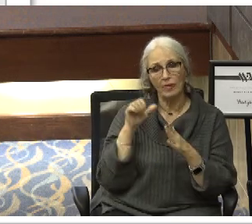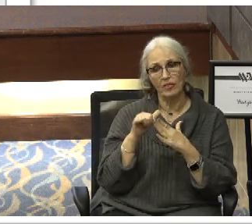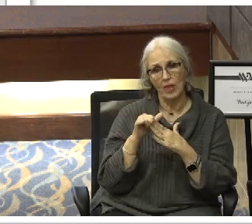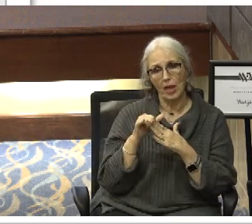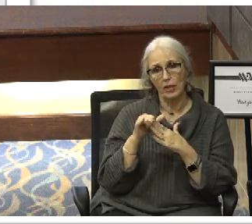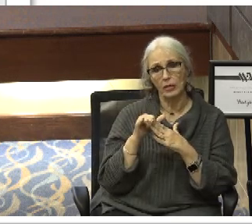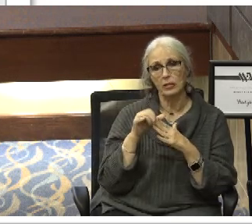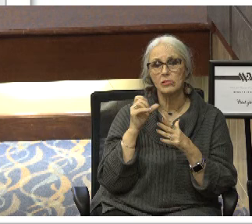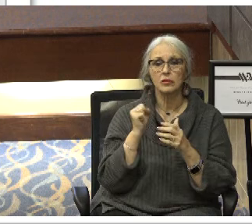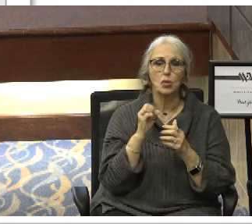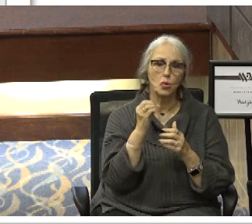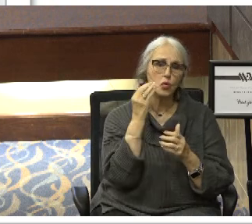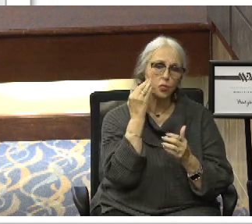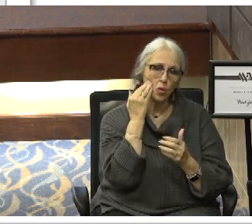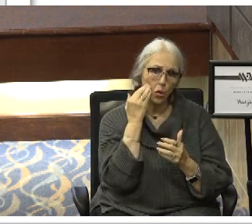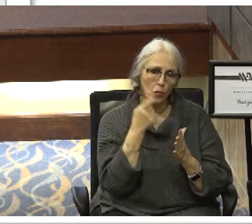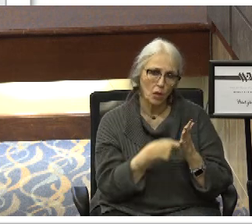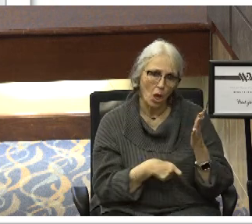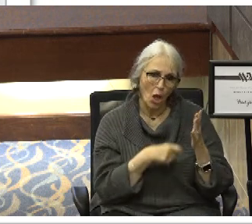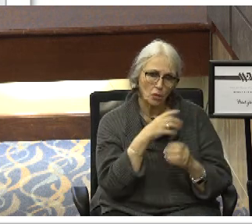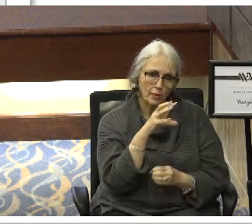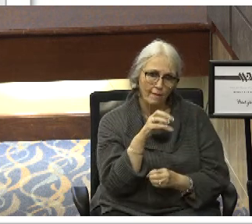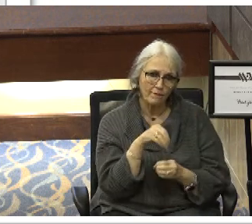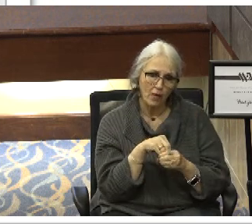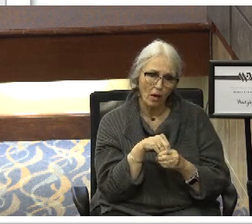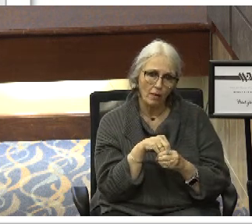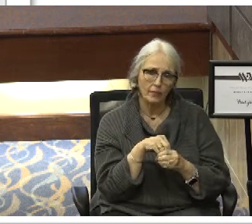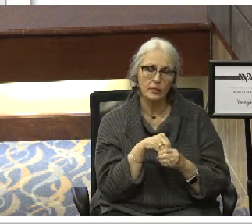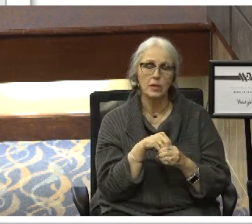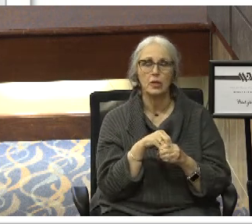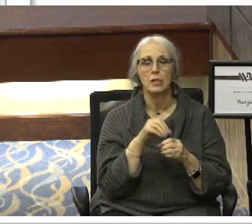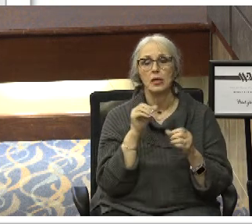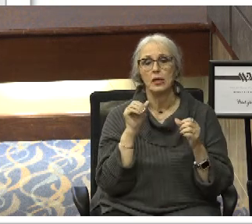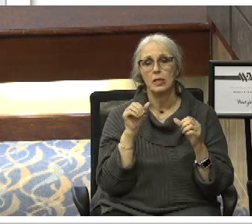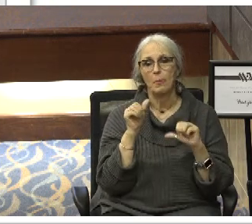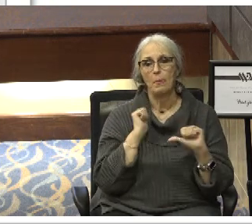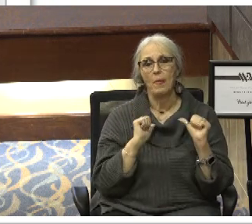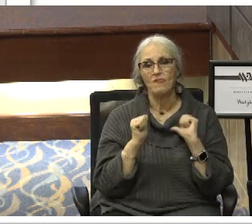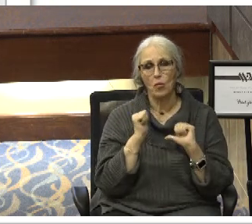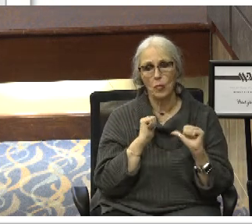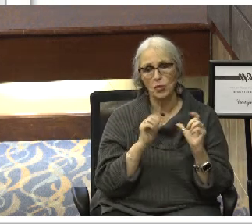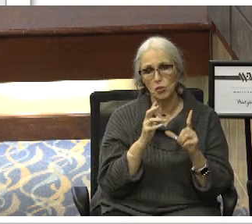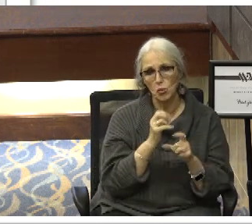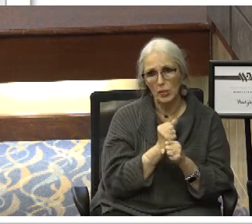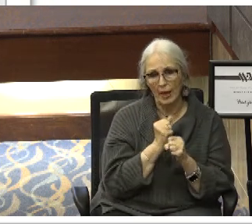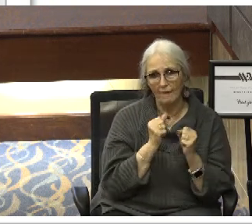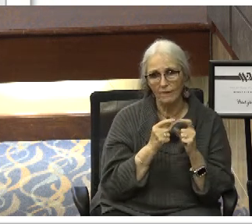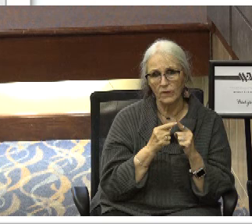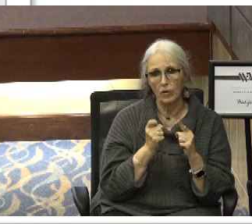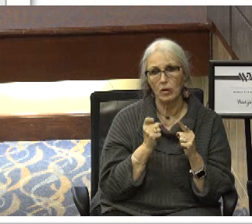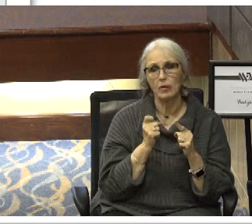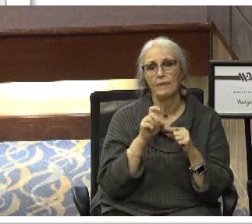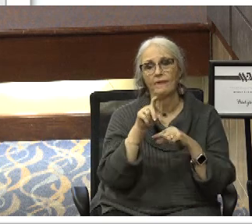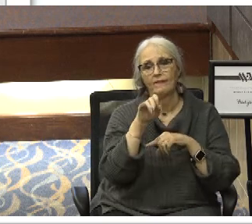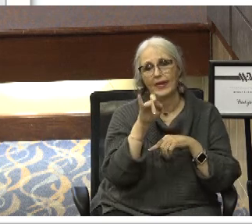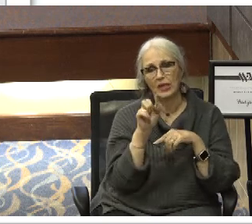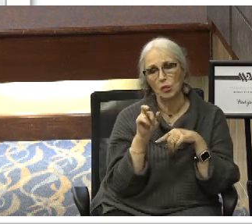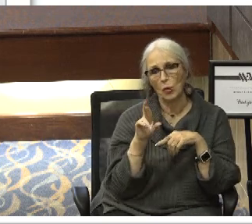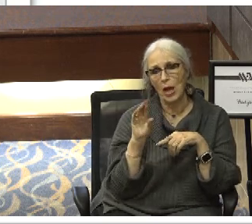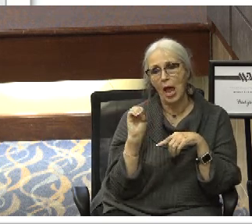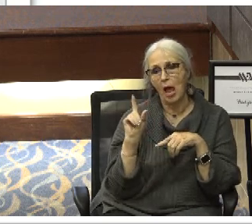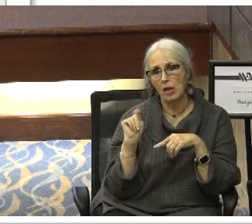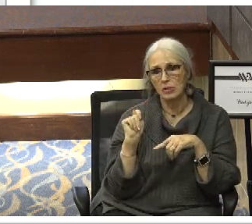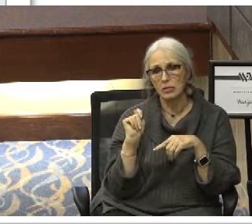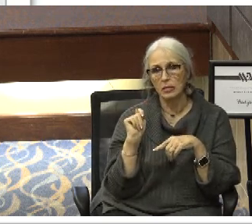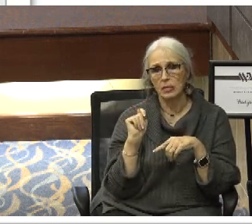the cost associated with just the fixed route and the performance that you would get from just both the fixed route and the BRT because